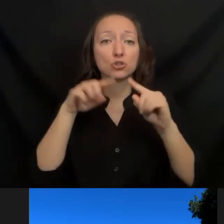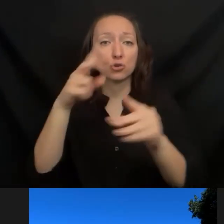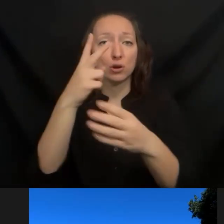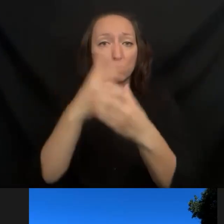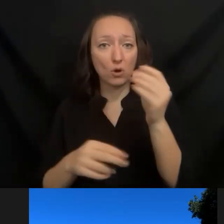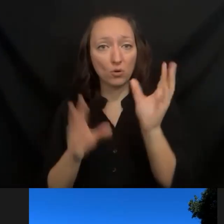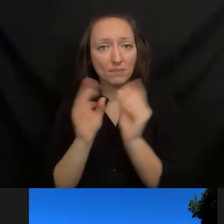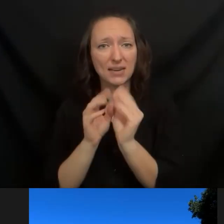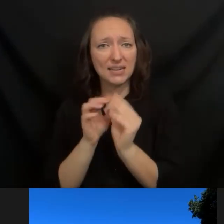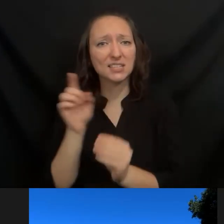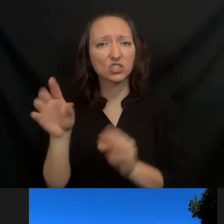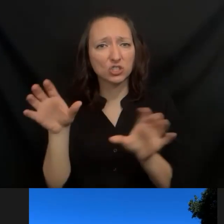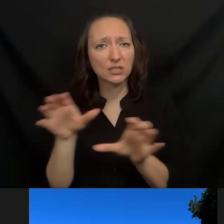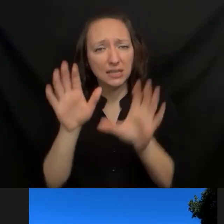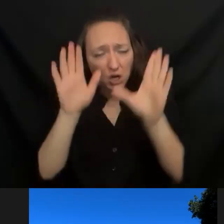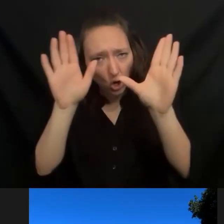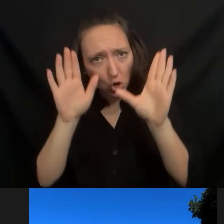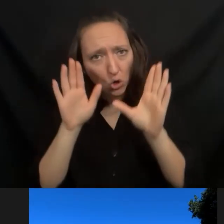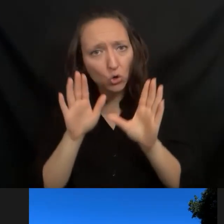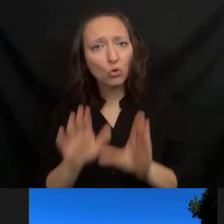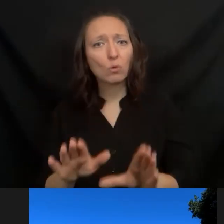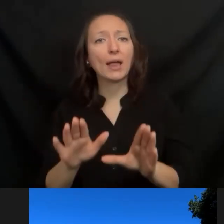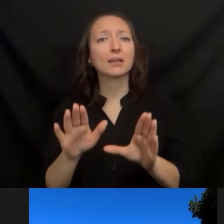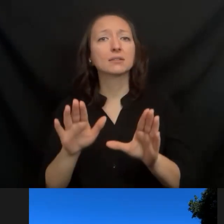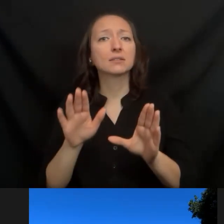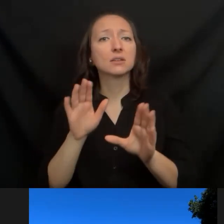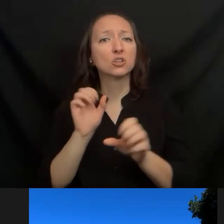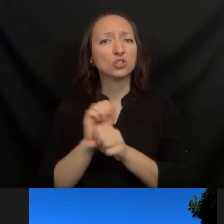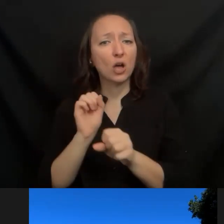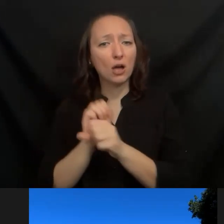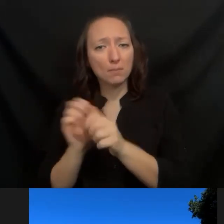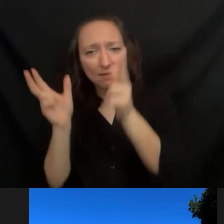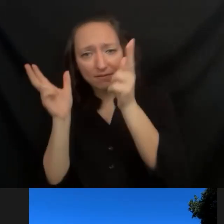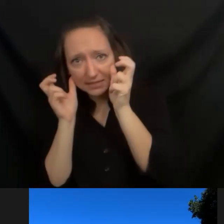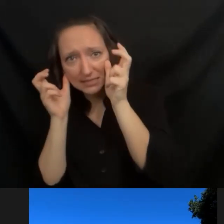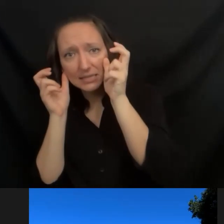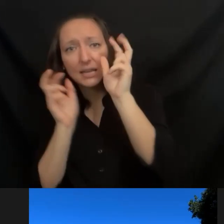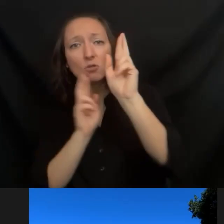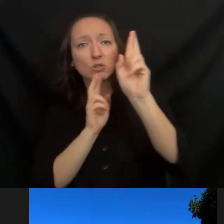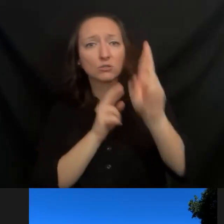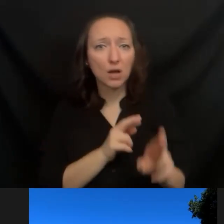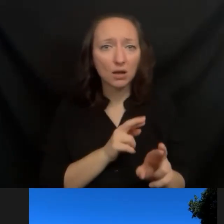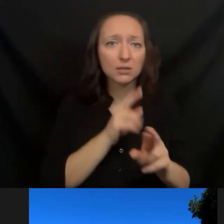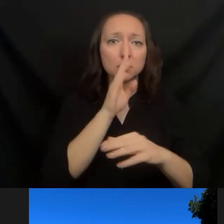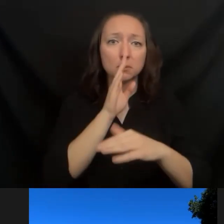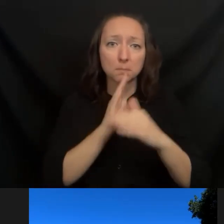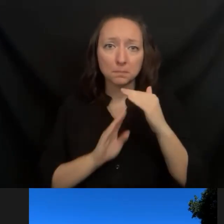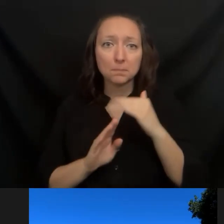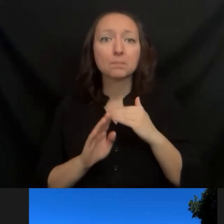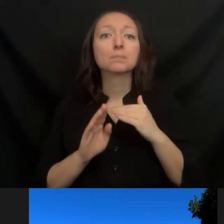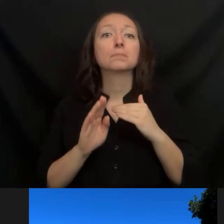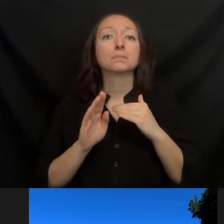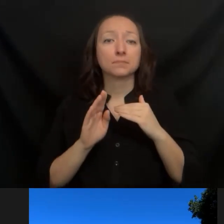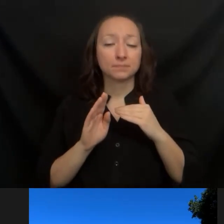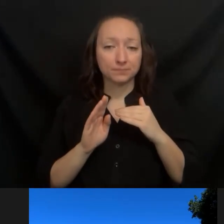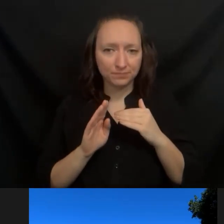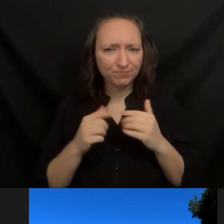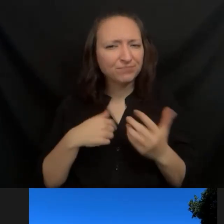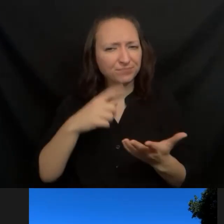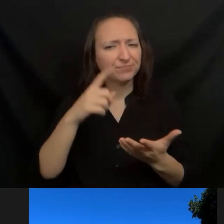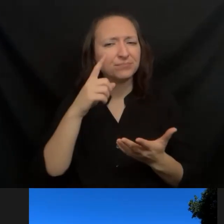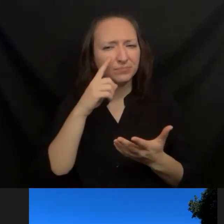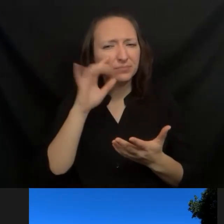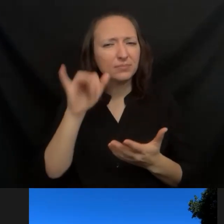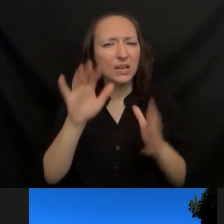job of sincerely listening and responding to concerns. And I think it's a good idea for all of us who are involved